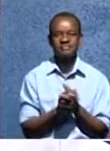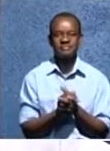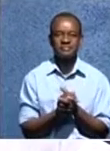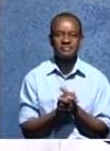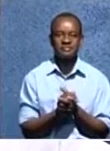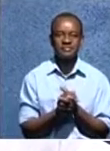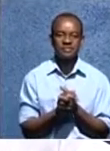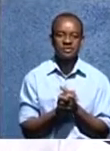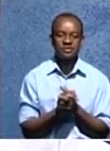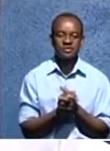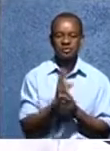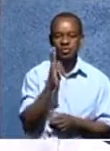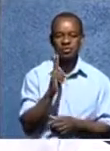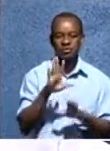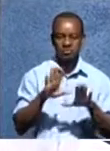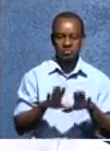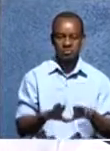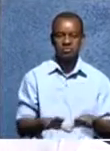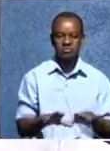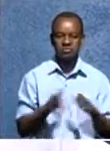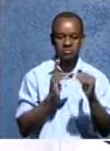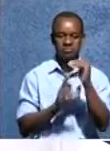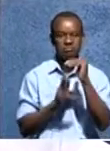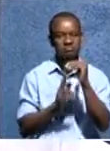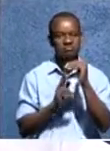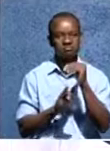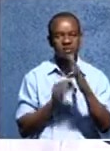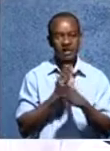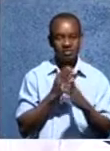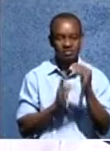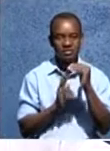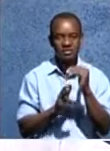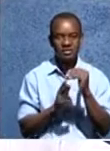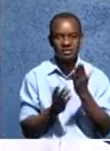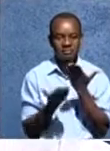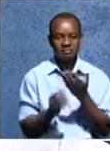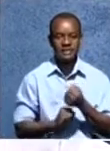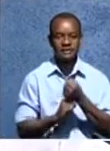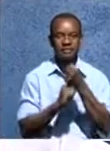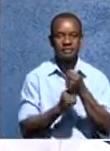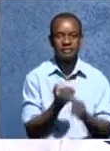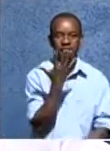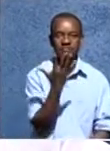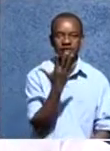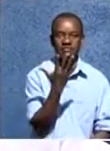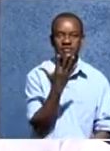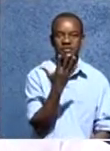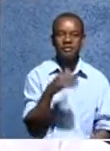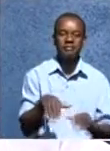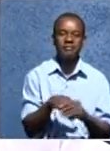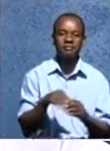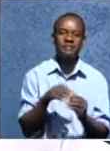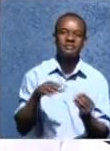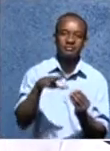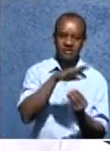least supports about 5 members within the family. Besides job creation, which leads again and